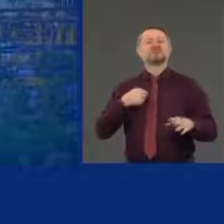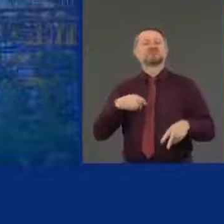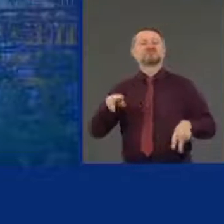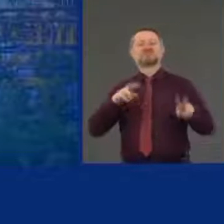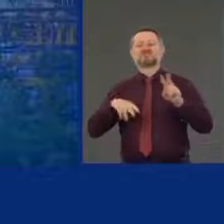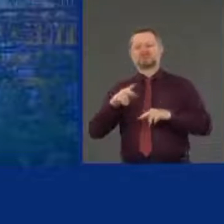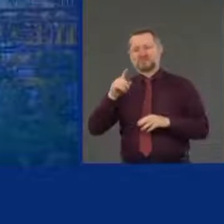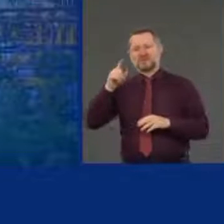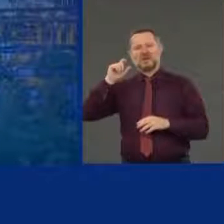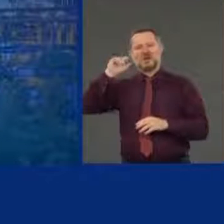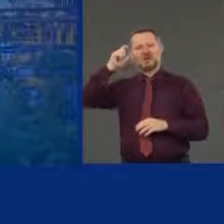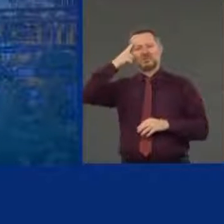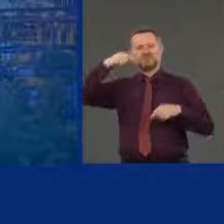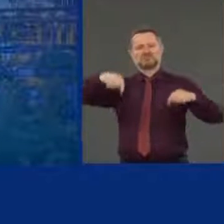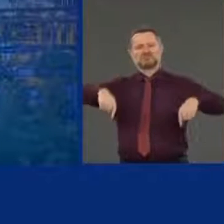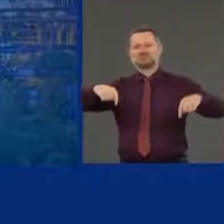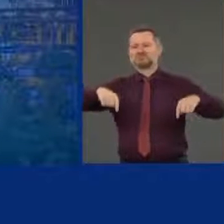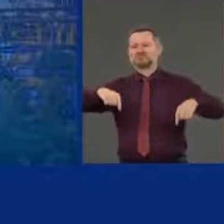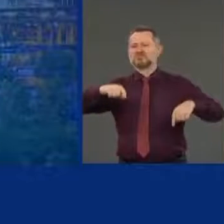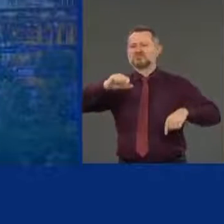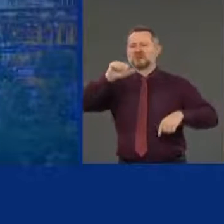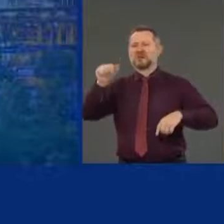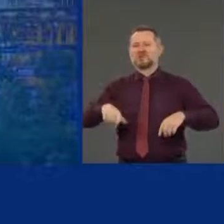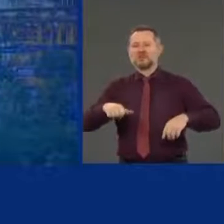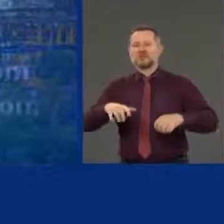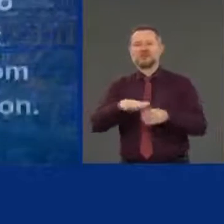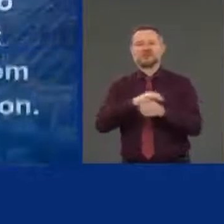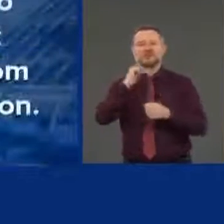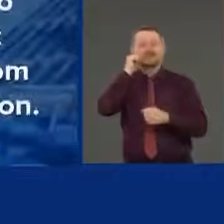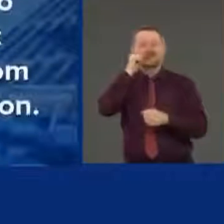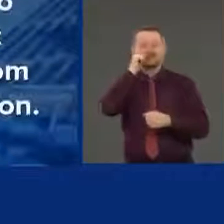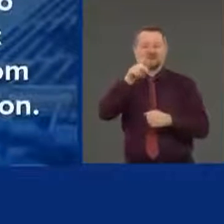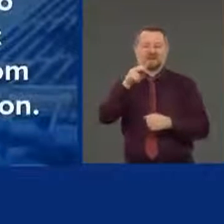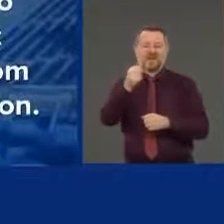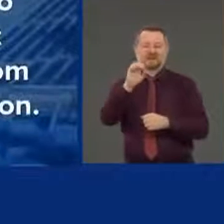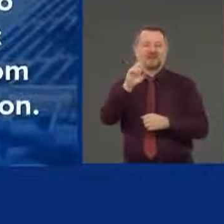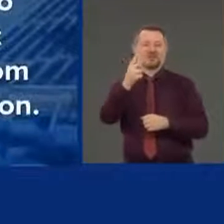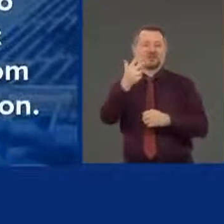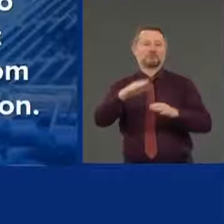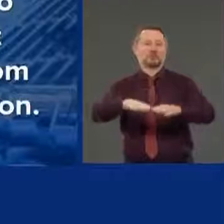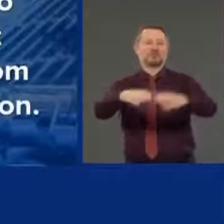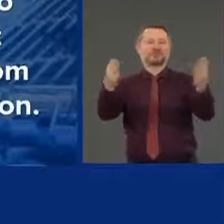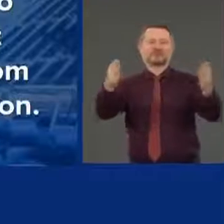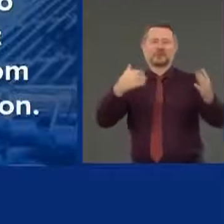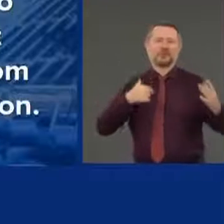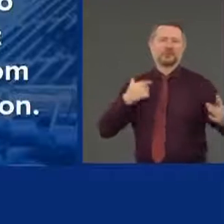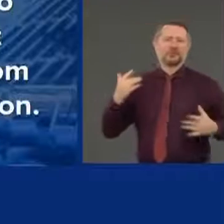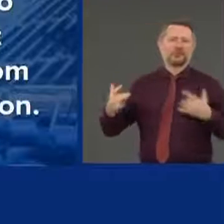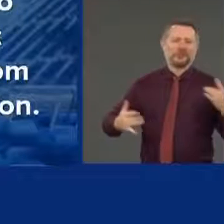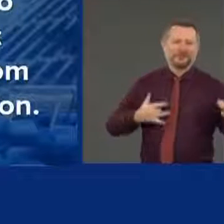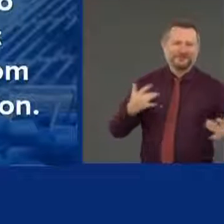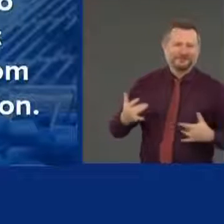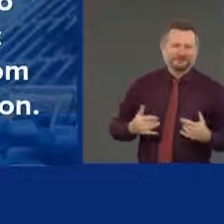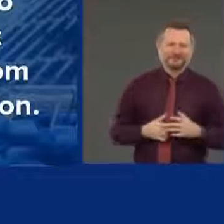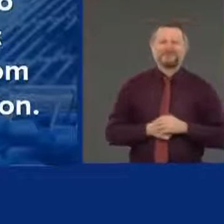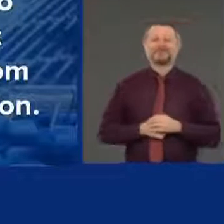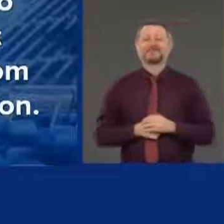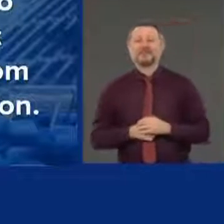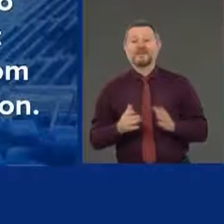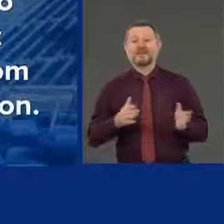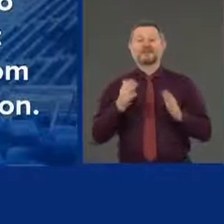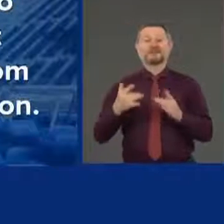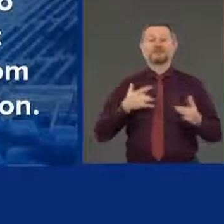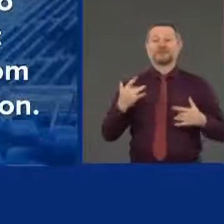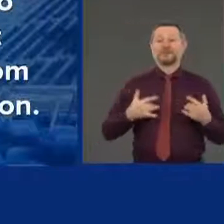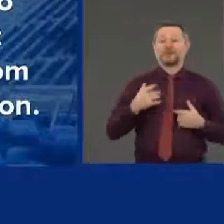data, and we're going to go to phase 3 tomorrow in the capital region, so we're excited about that. We're excited about the